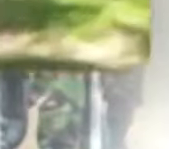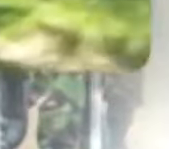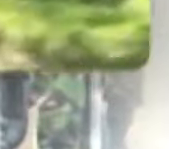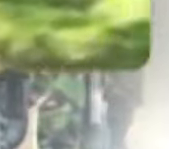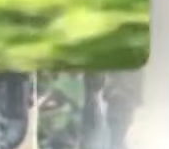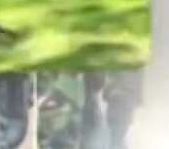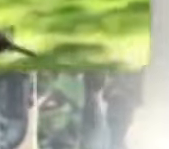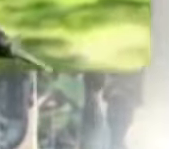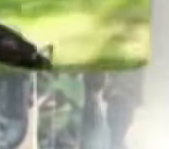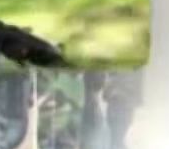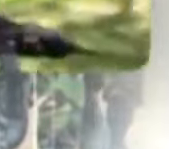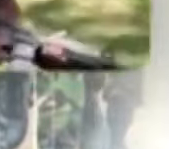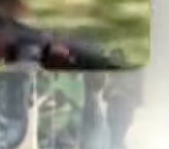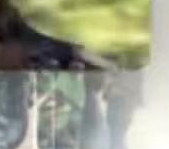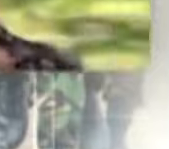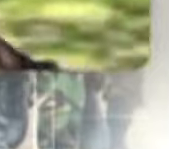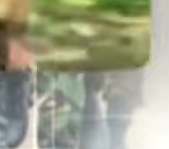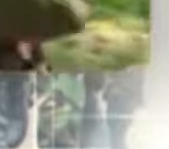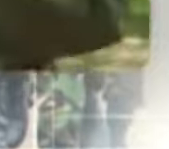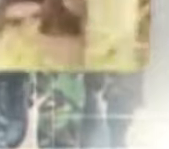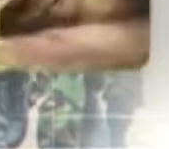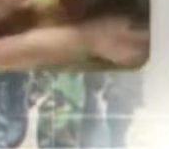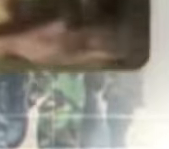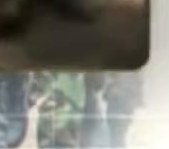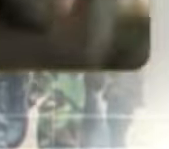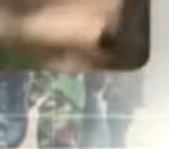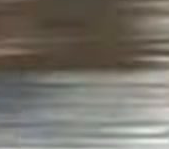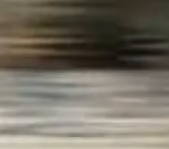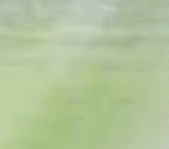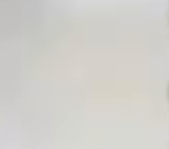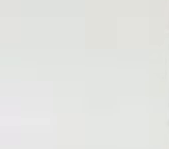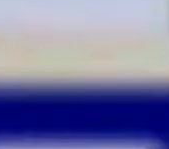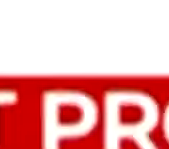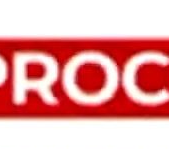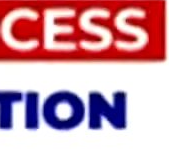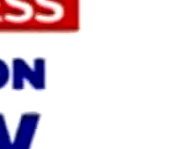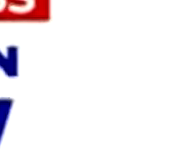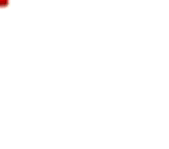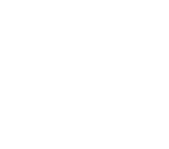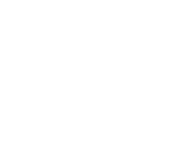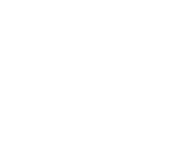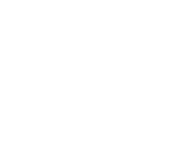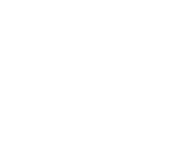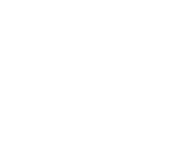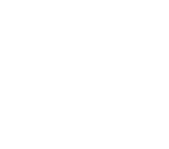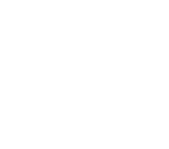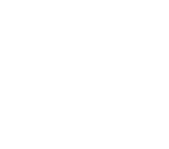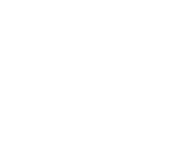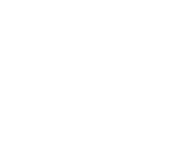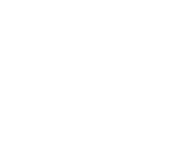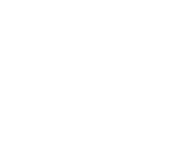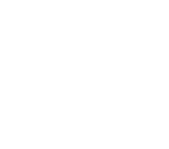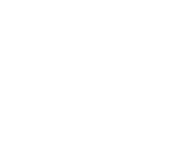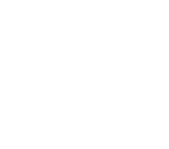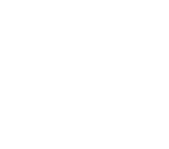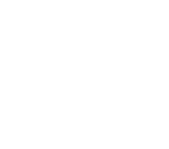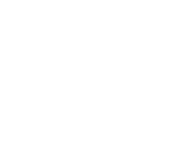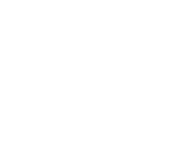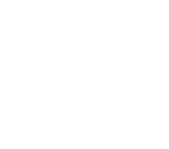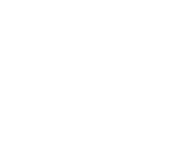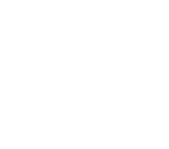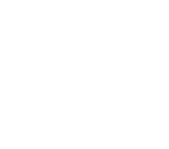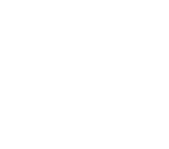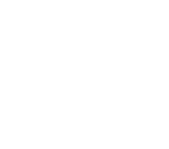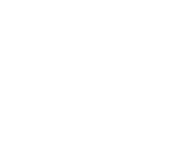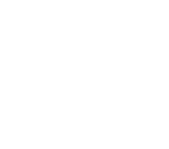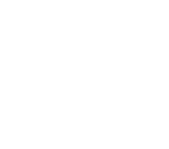8th of November and 12th of November. Remember, no one can influence the recruitment process because bribery and other acts of